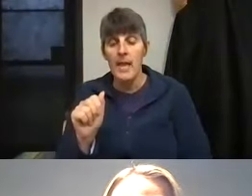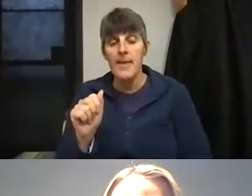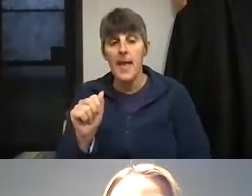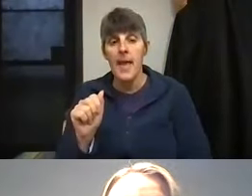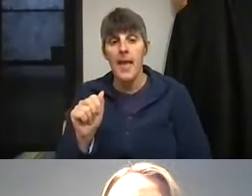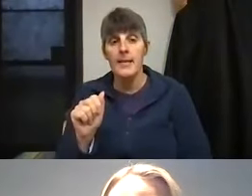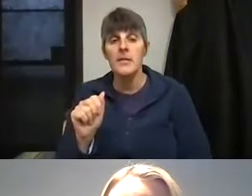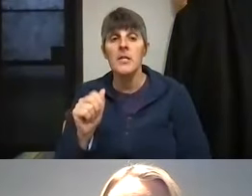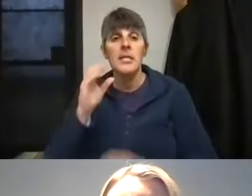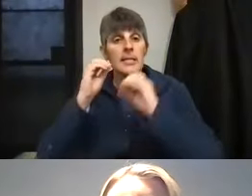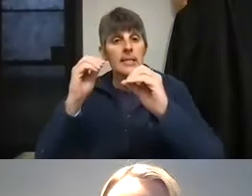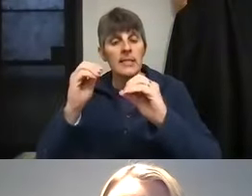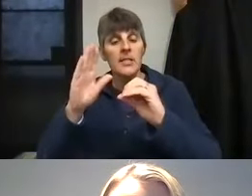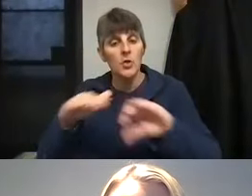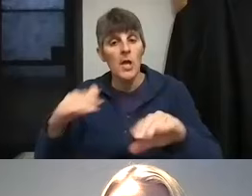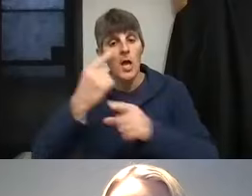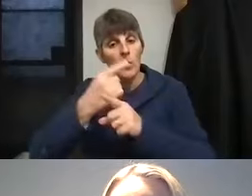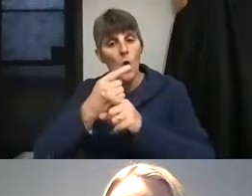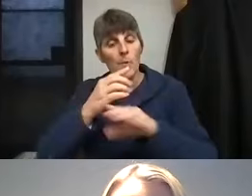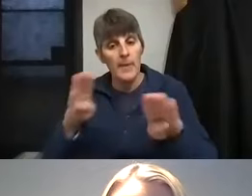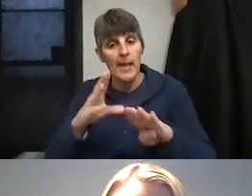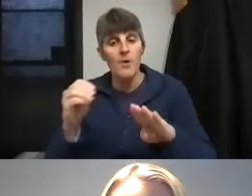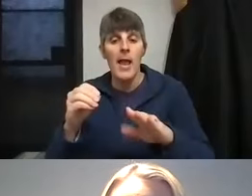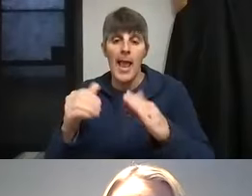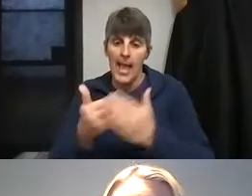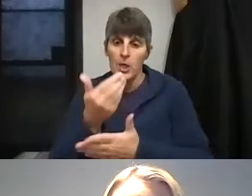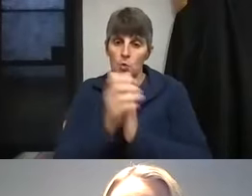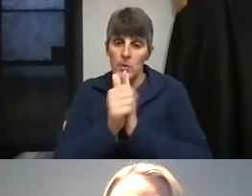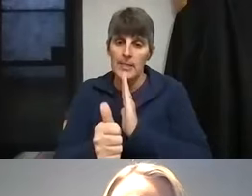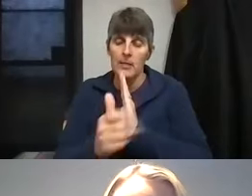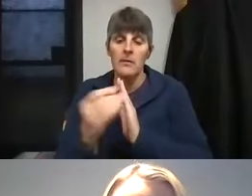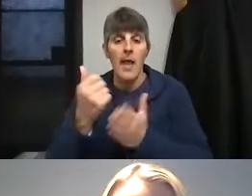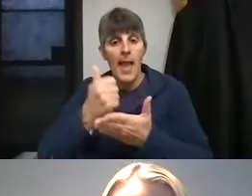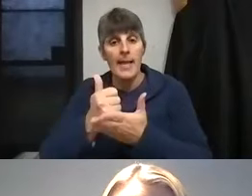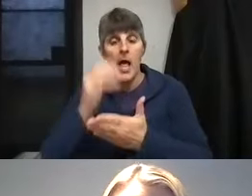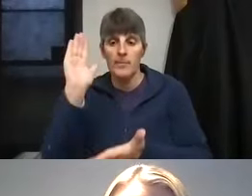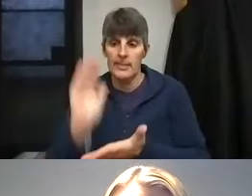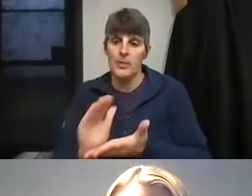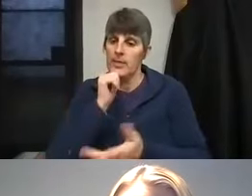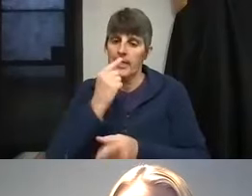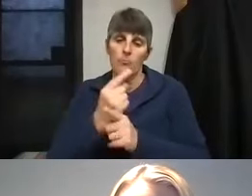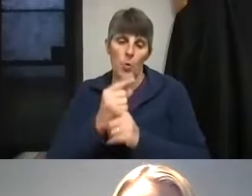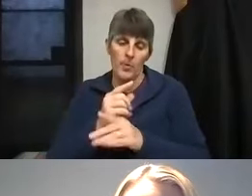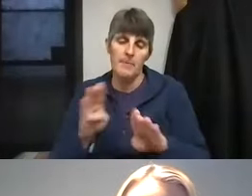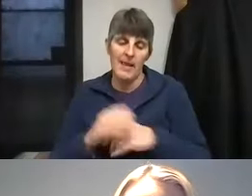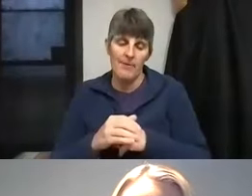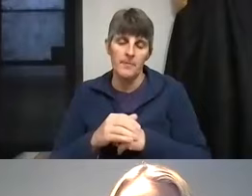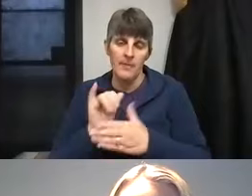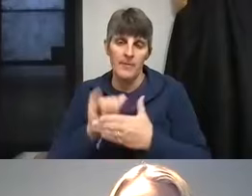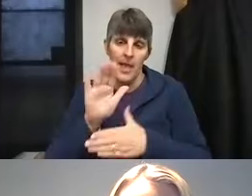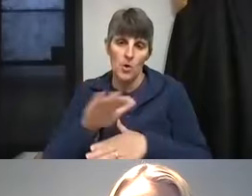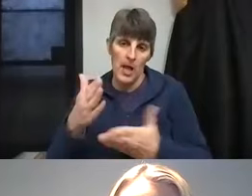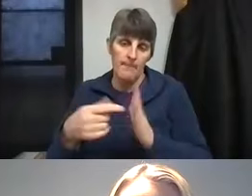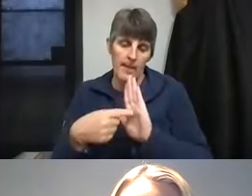is to teach your child appropriate behavior and new skills and to help decrease inappropriate behaviors that your child might